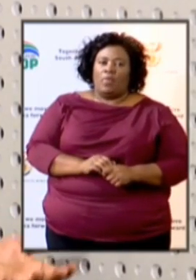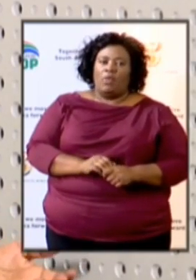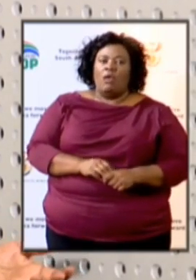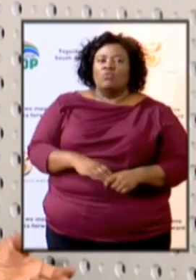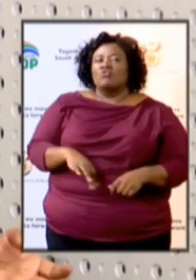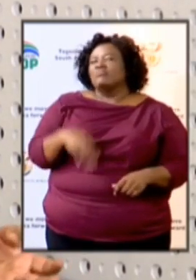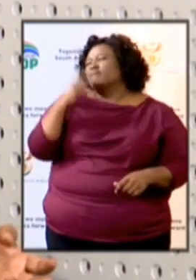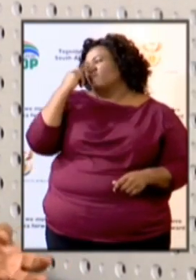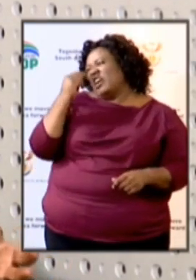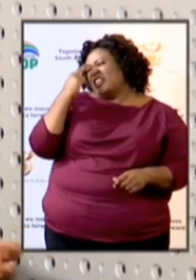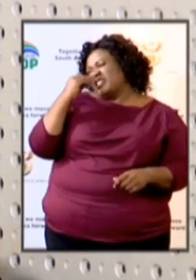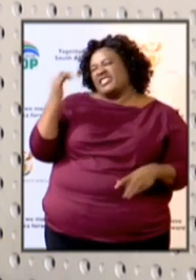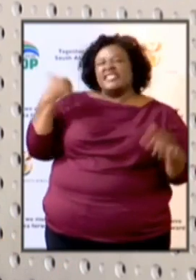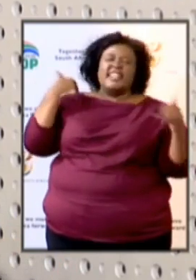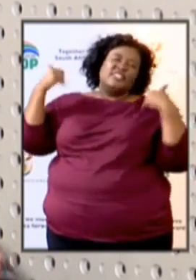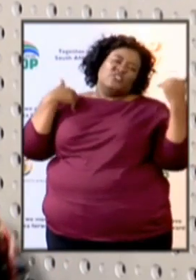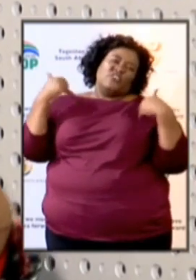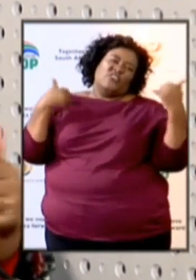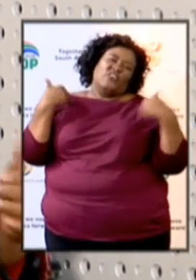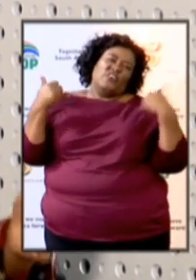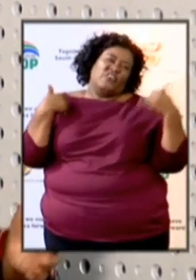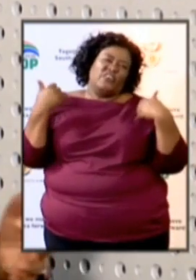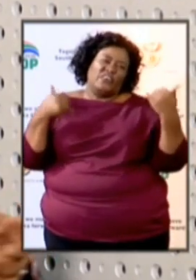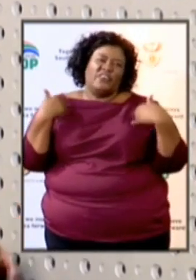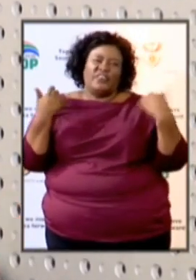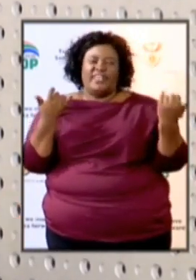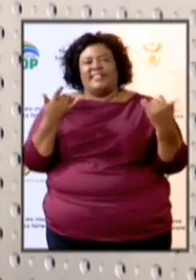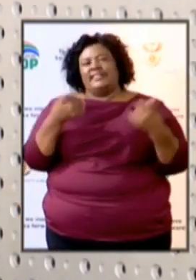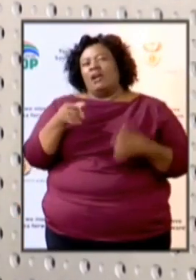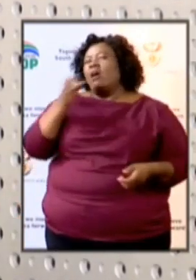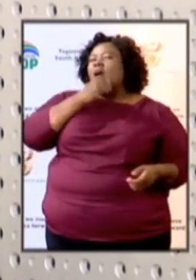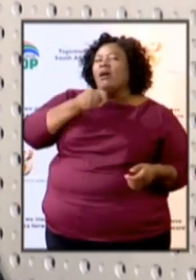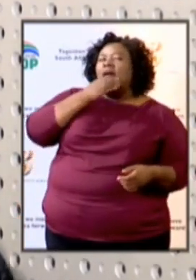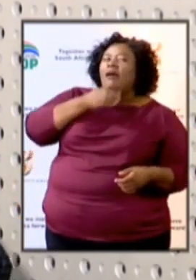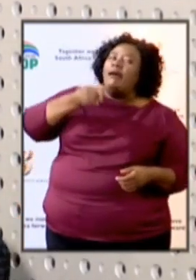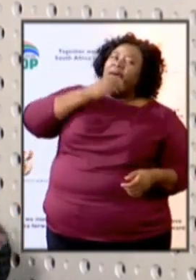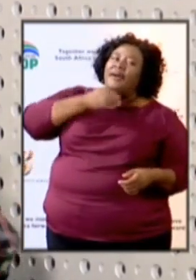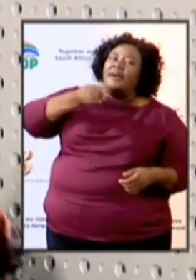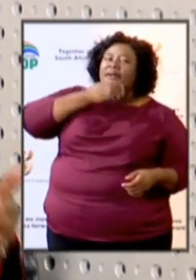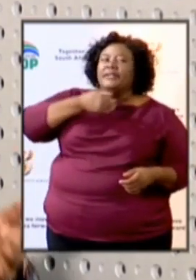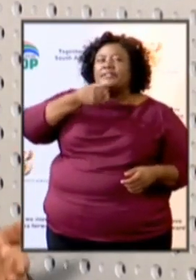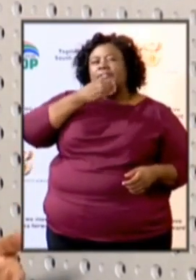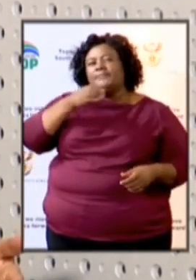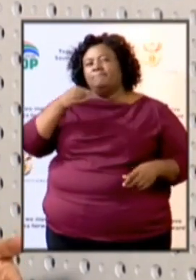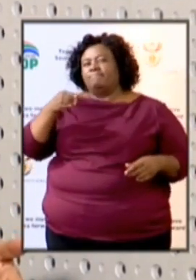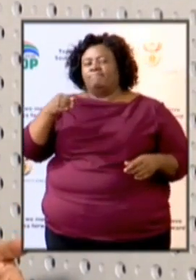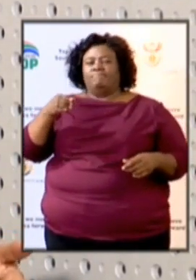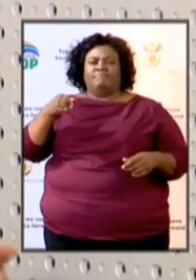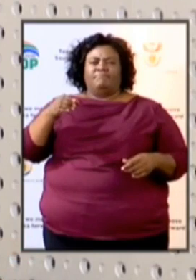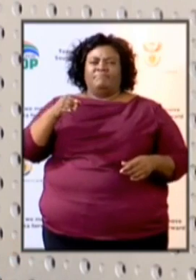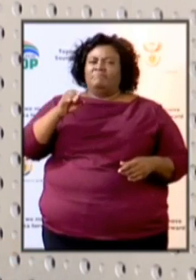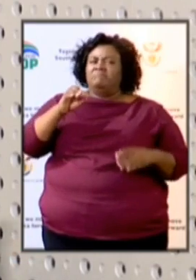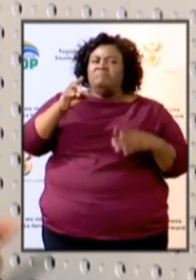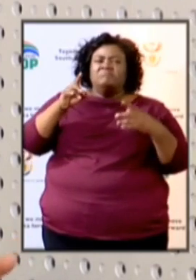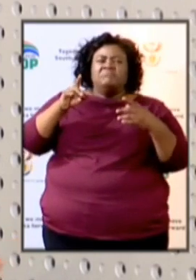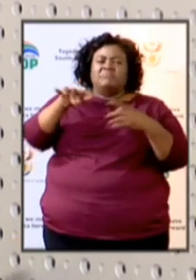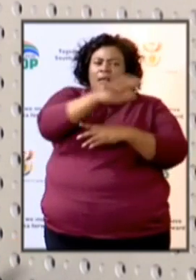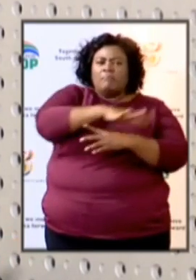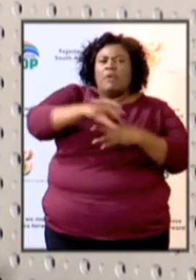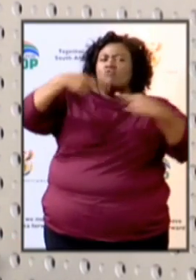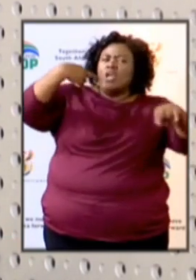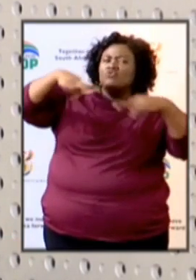ukucebeleka nje siye nje emathaveni siye emabhareni siye ezindaweni